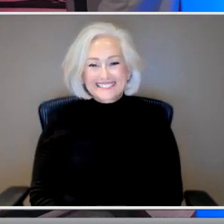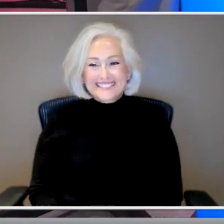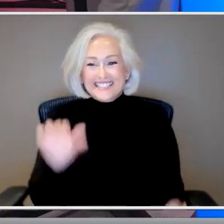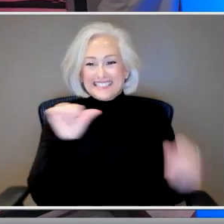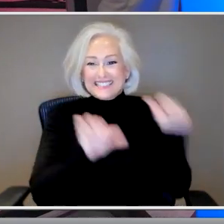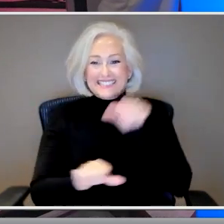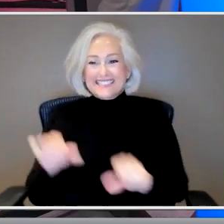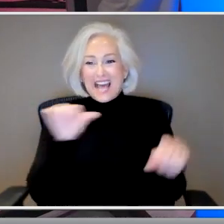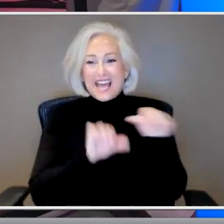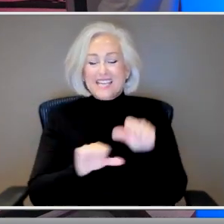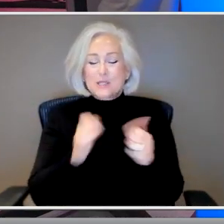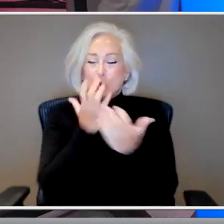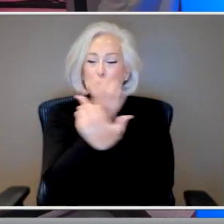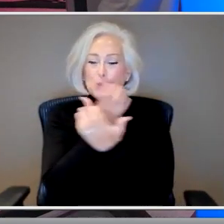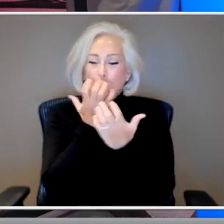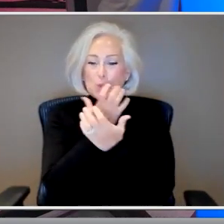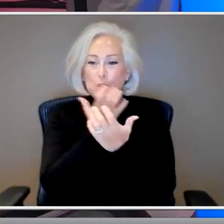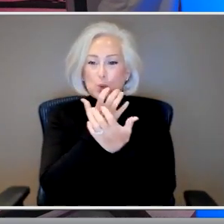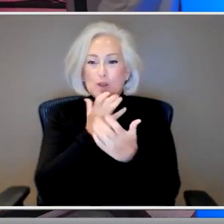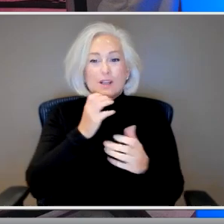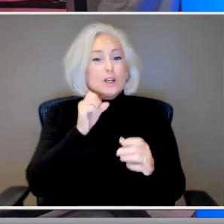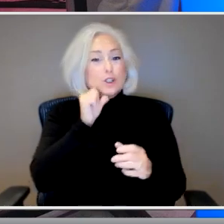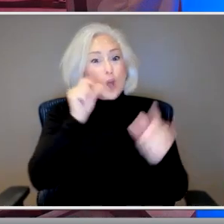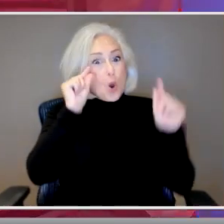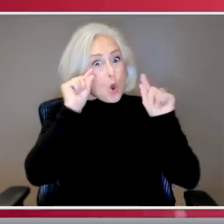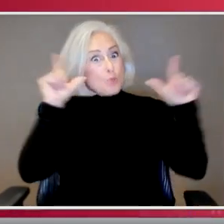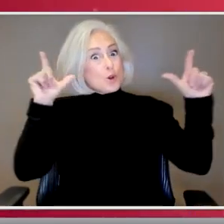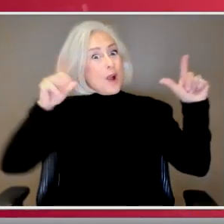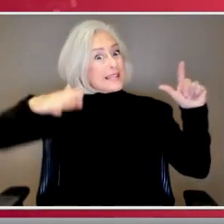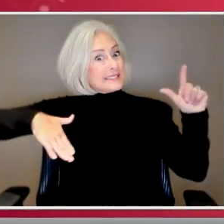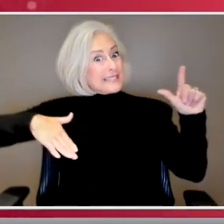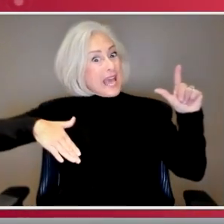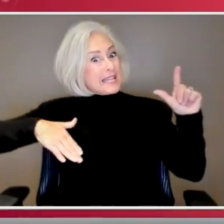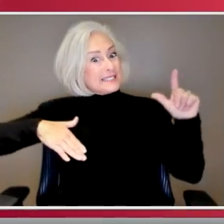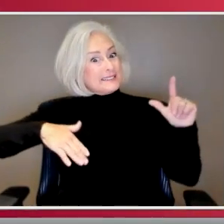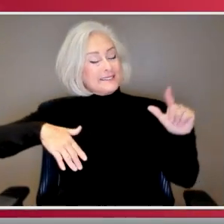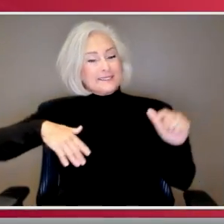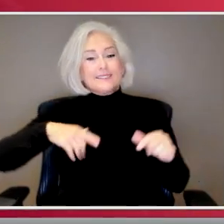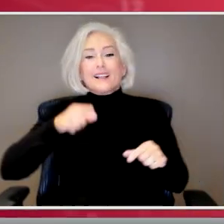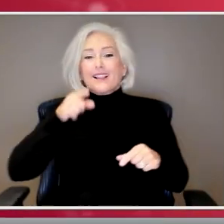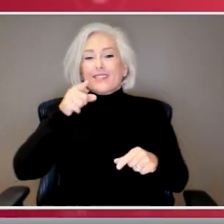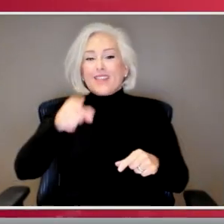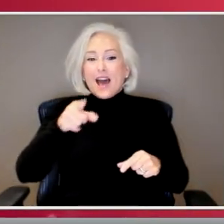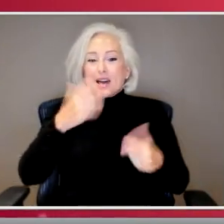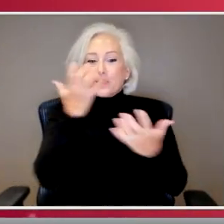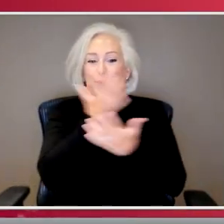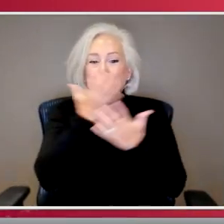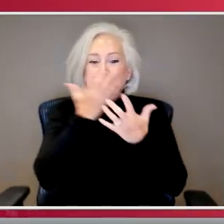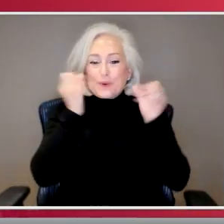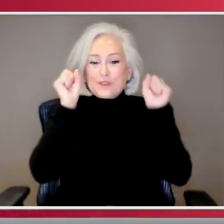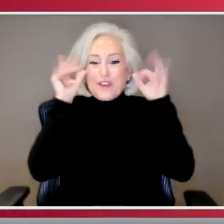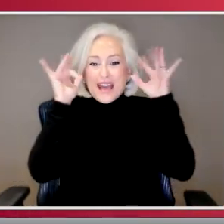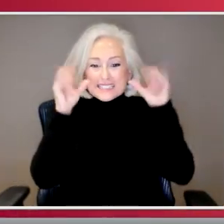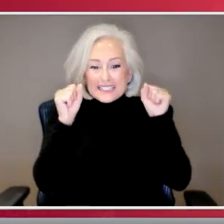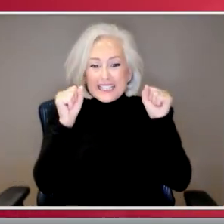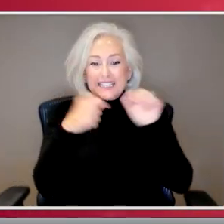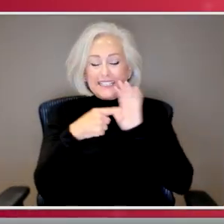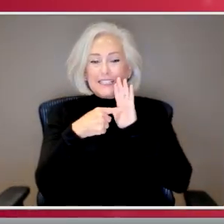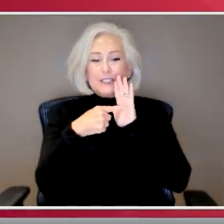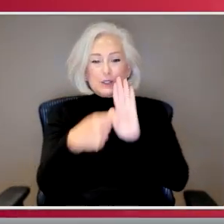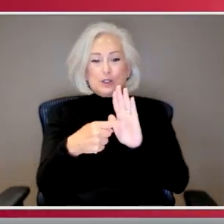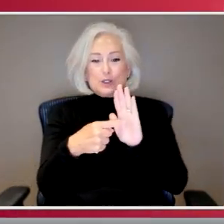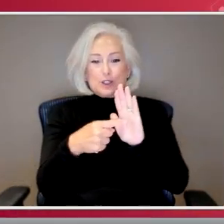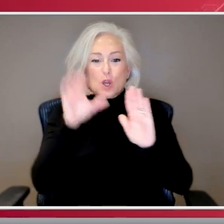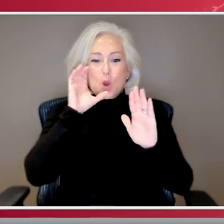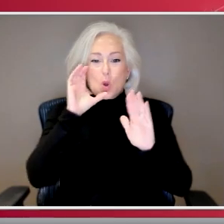have a video as well. So don't open your eyes yet if you're squeamish. But if you're not squeamish, this is so fascinating. Dr. Crawford shared a video. Holy